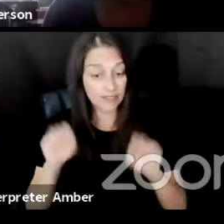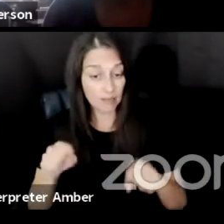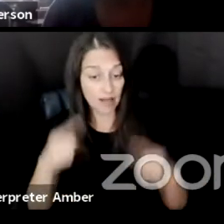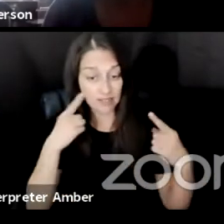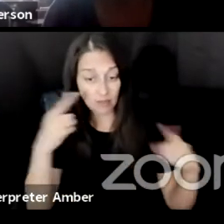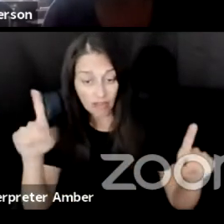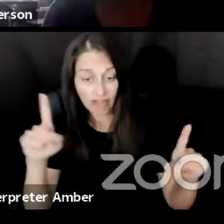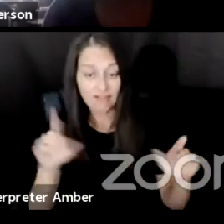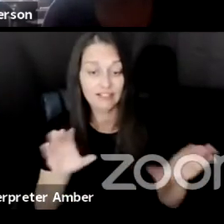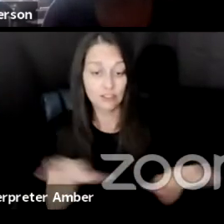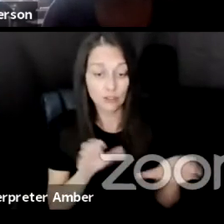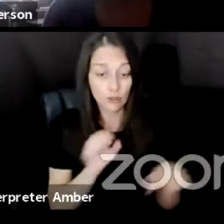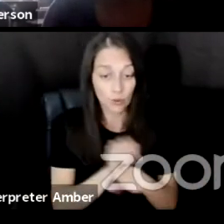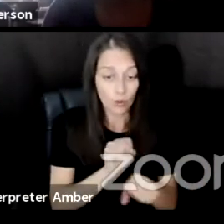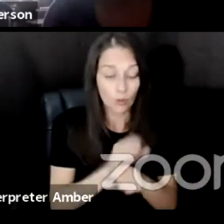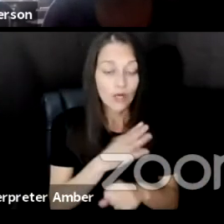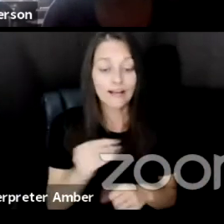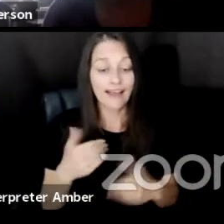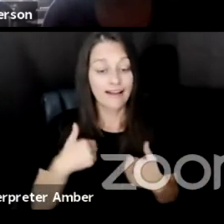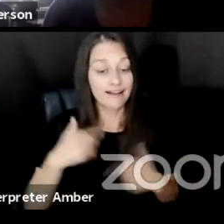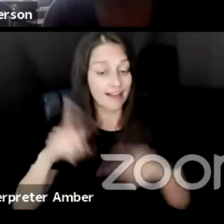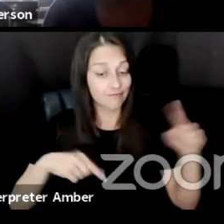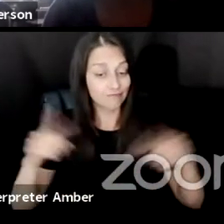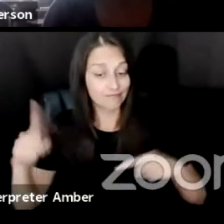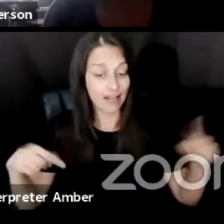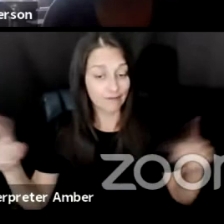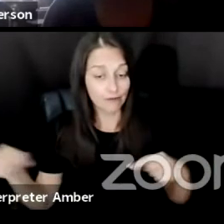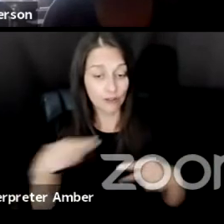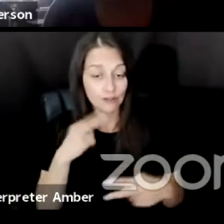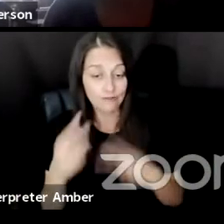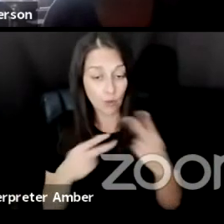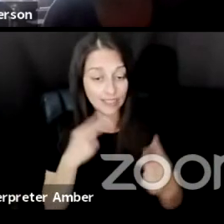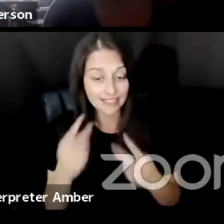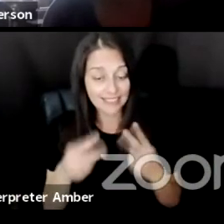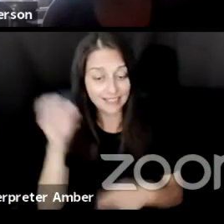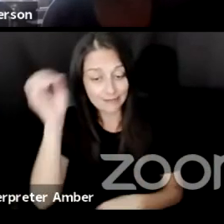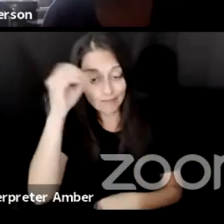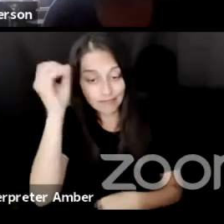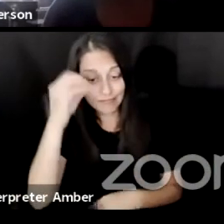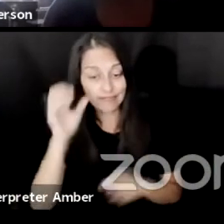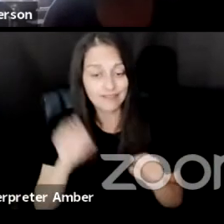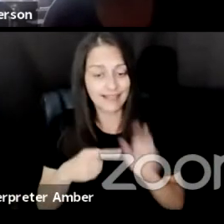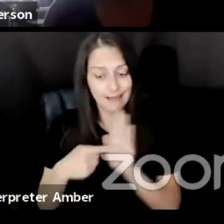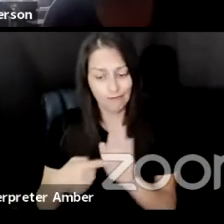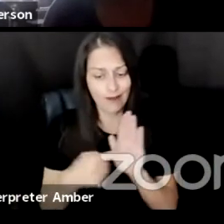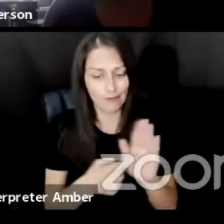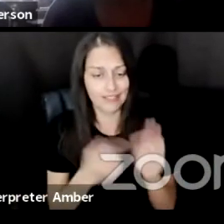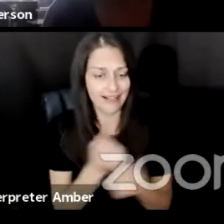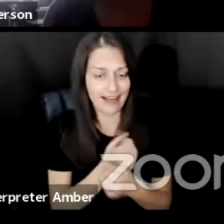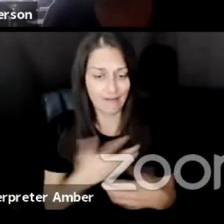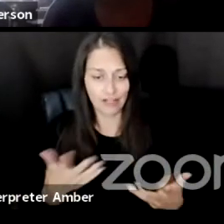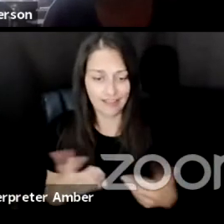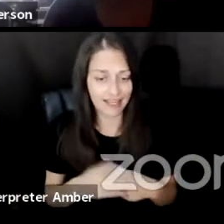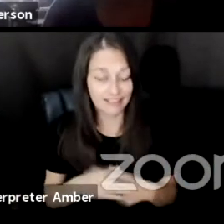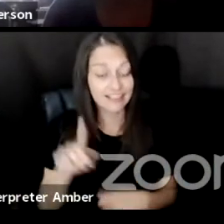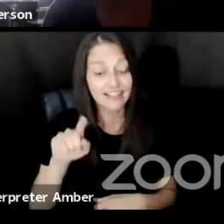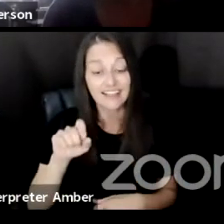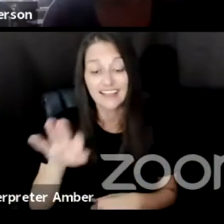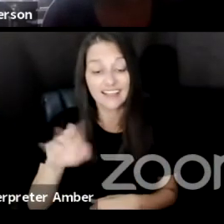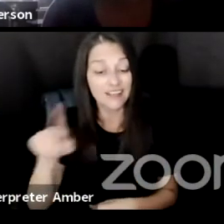having a diversity of voices who can represent all the things? Like, we can't do any of that if there's only five jobs.